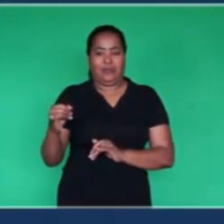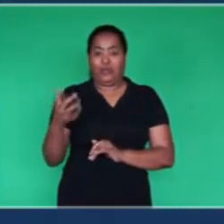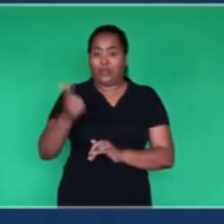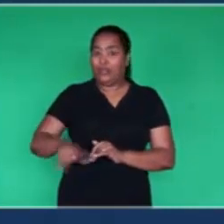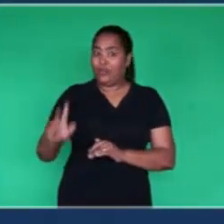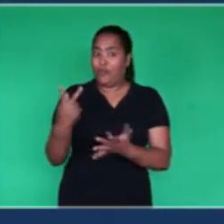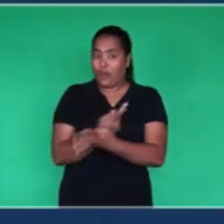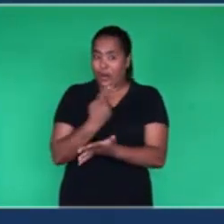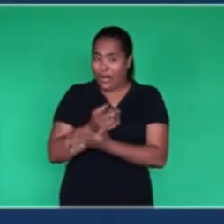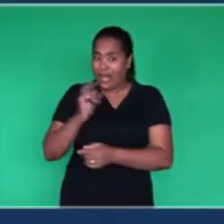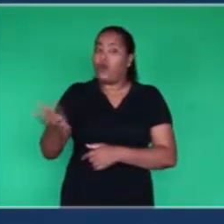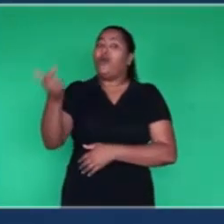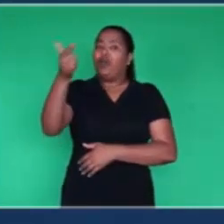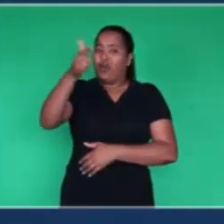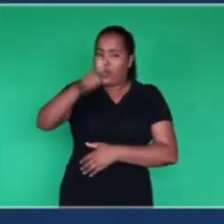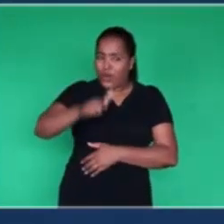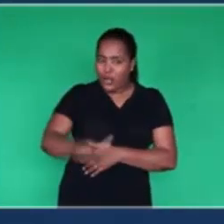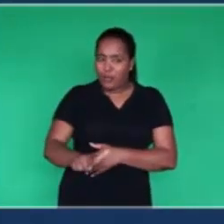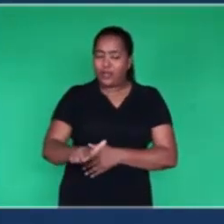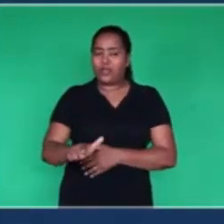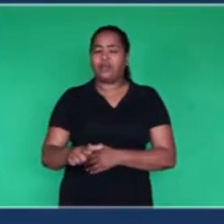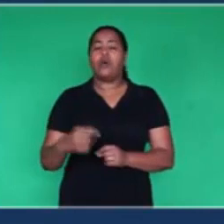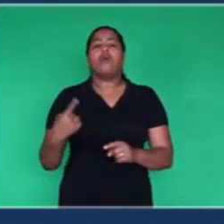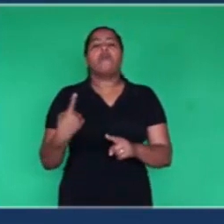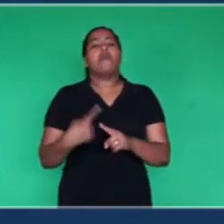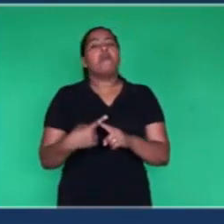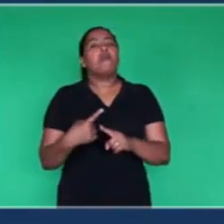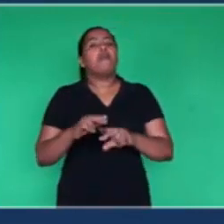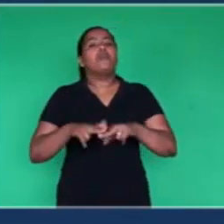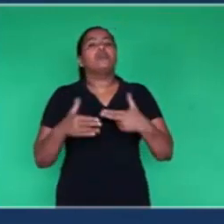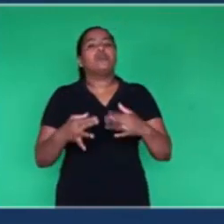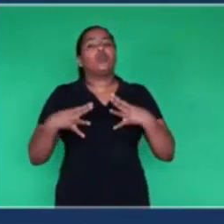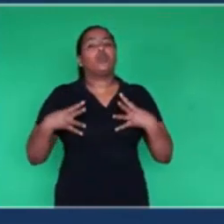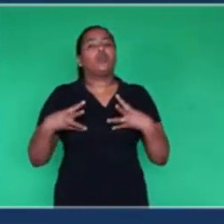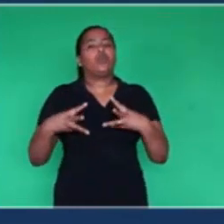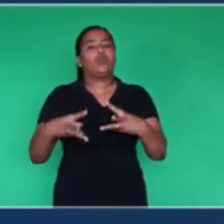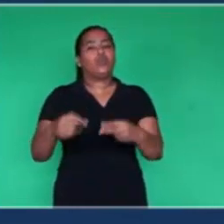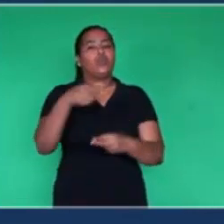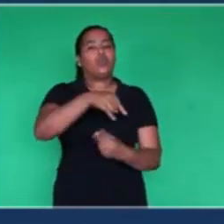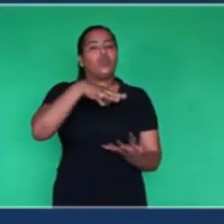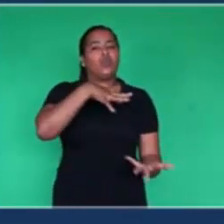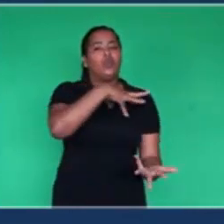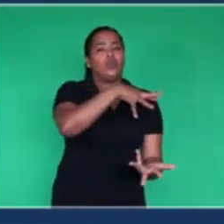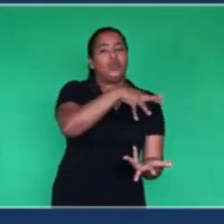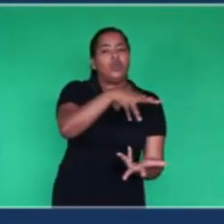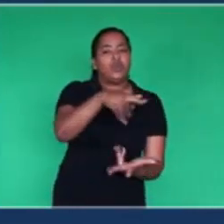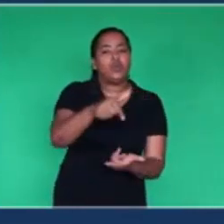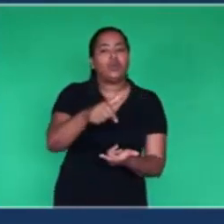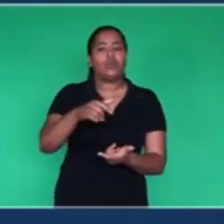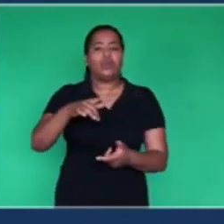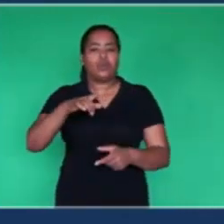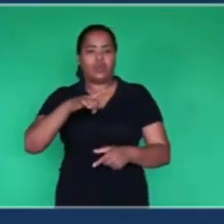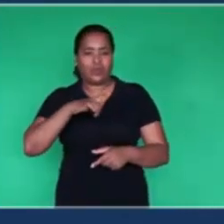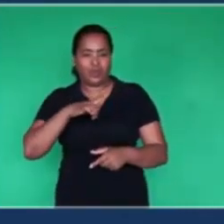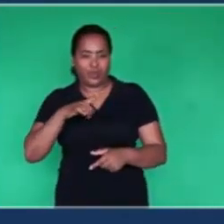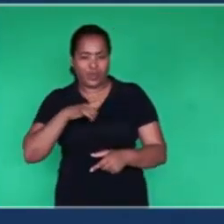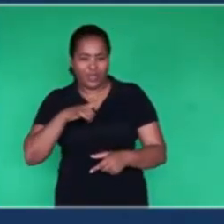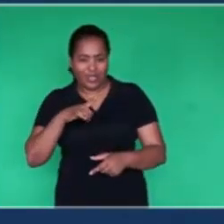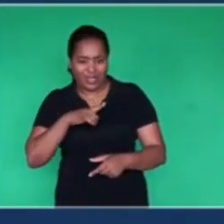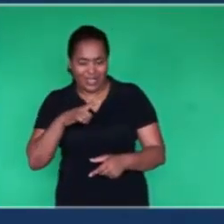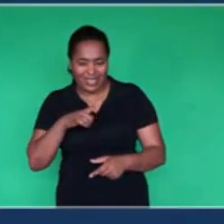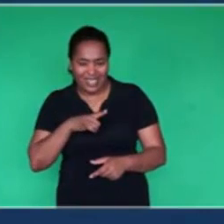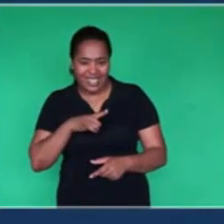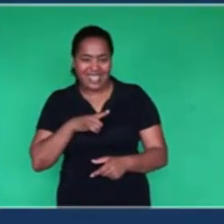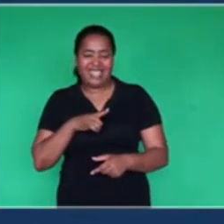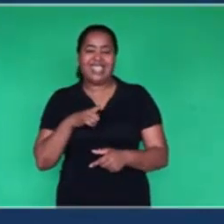of the eyes, and the pride of life, this is not of the Father, but is